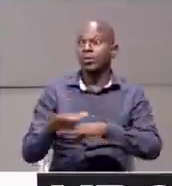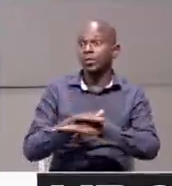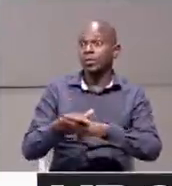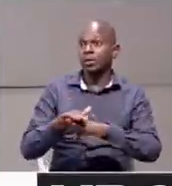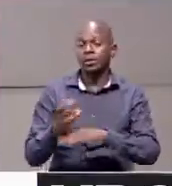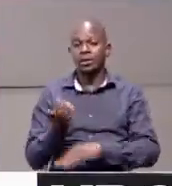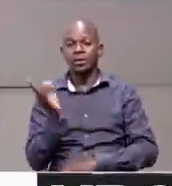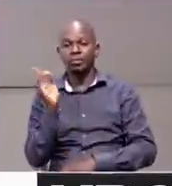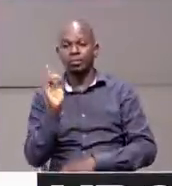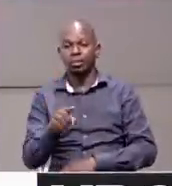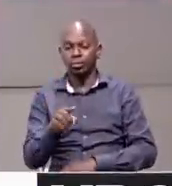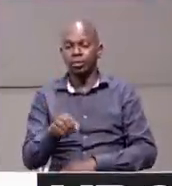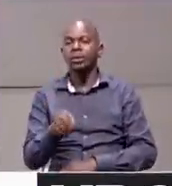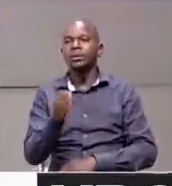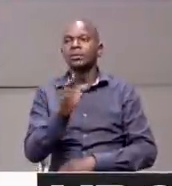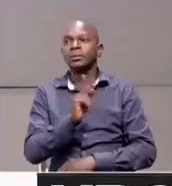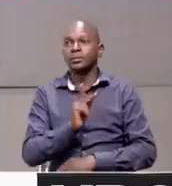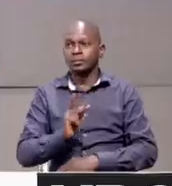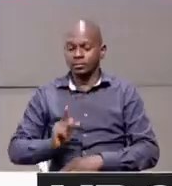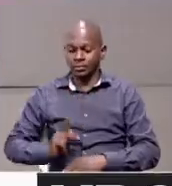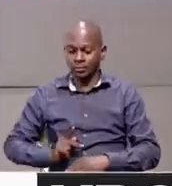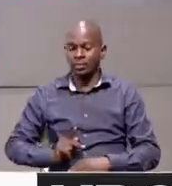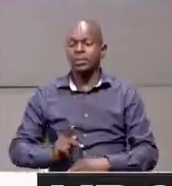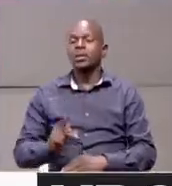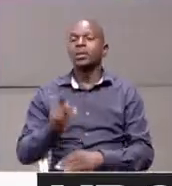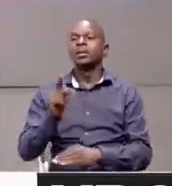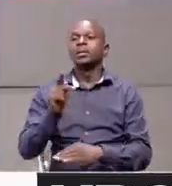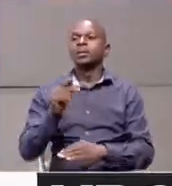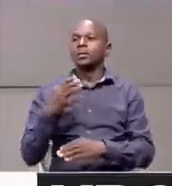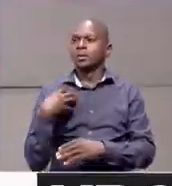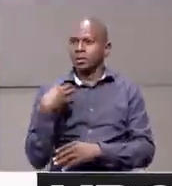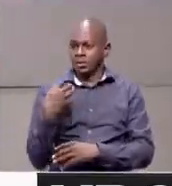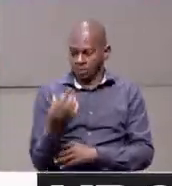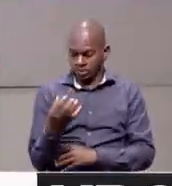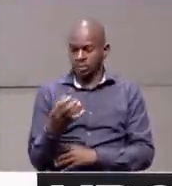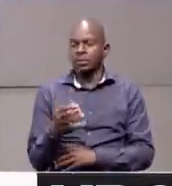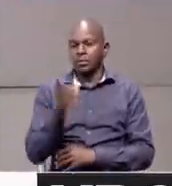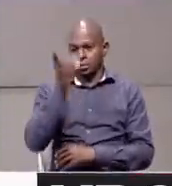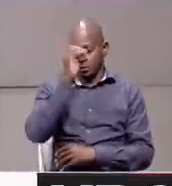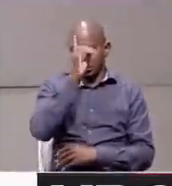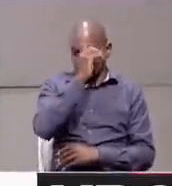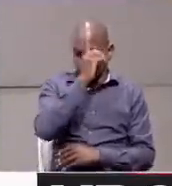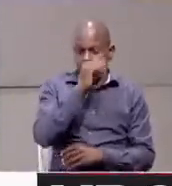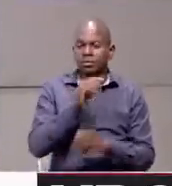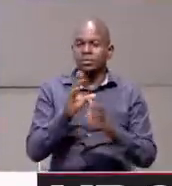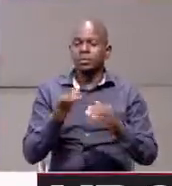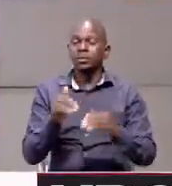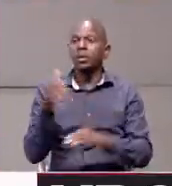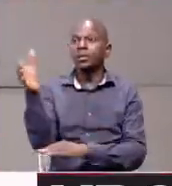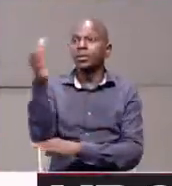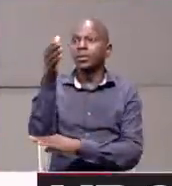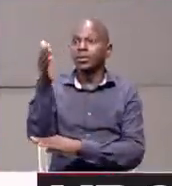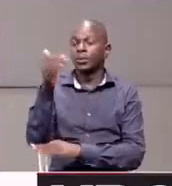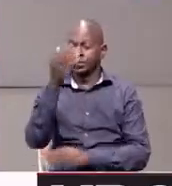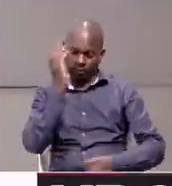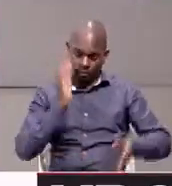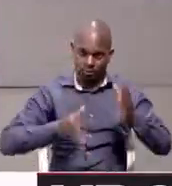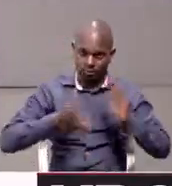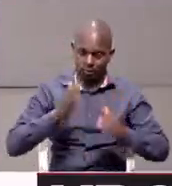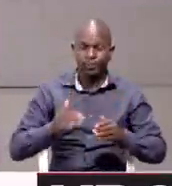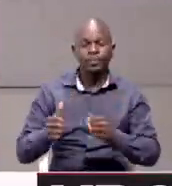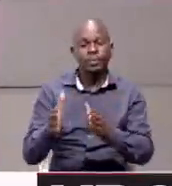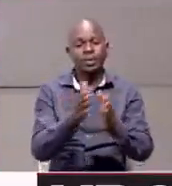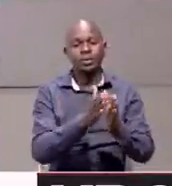arrived. 2 minutes later, Nalinya Agnes Nabaluga, whom the Kabaka has designated to flag off the runners, together